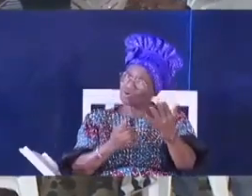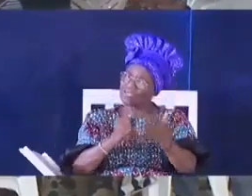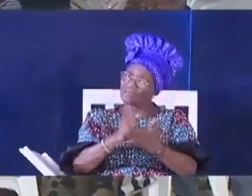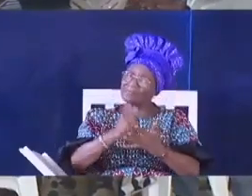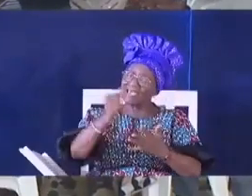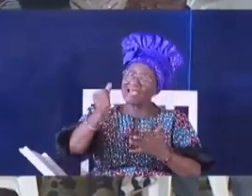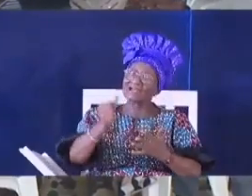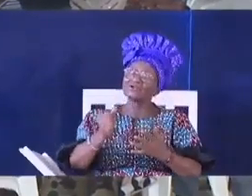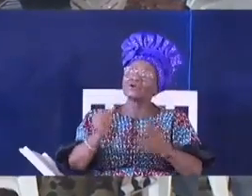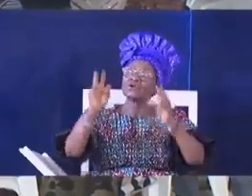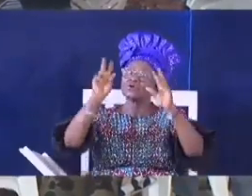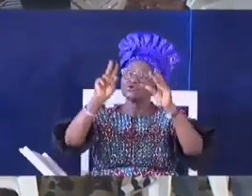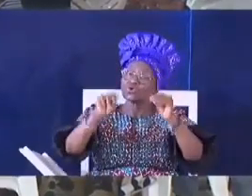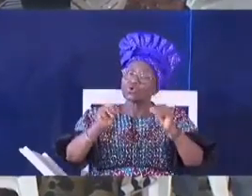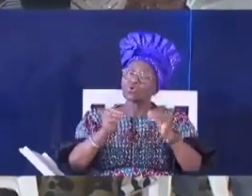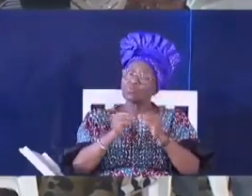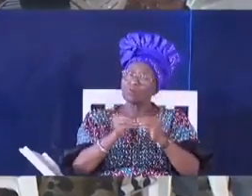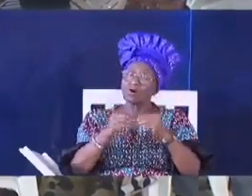no more shame,